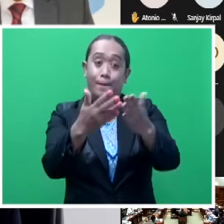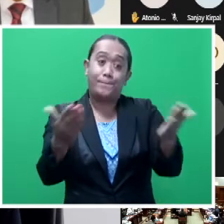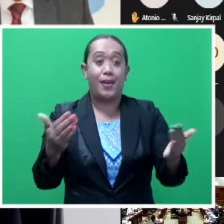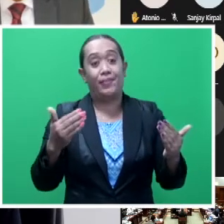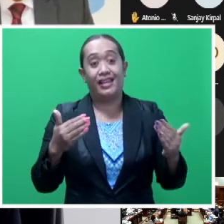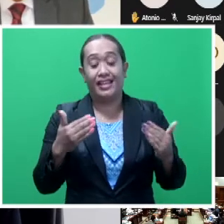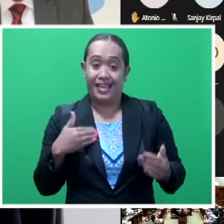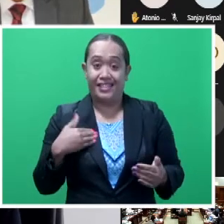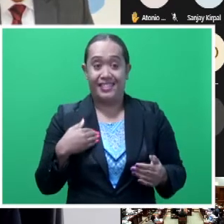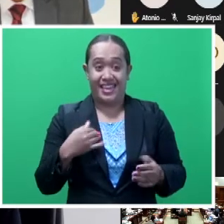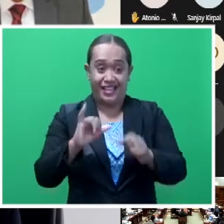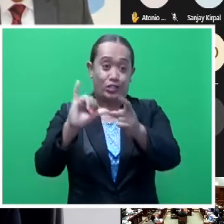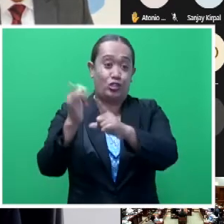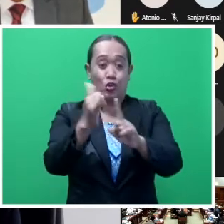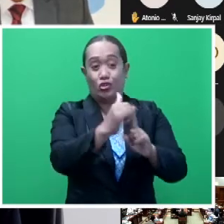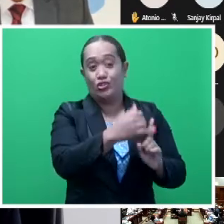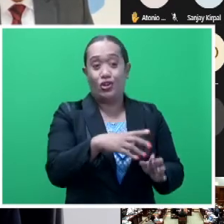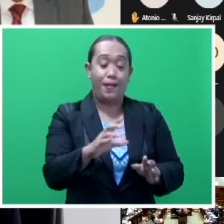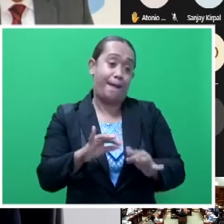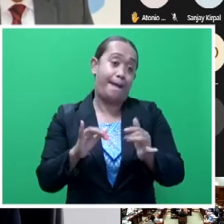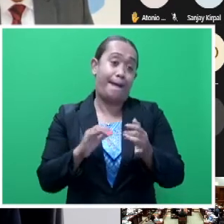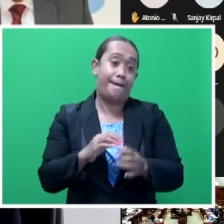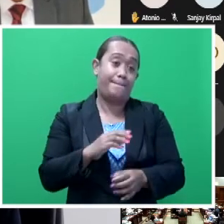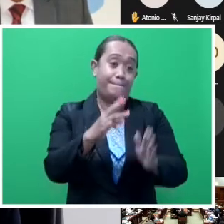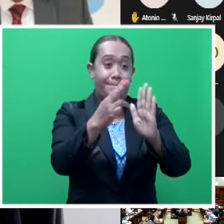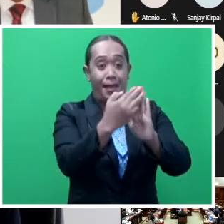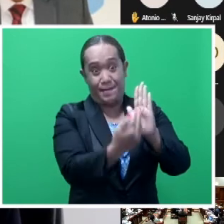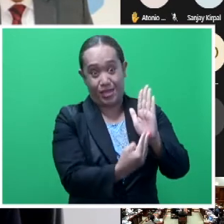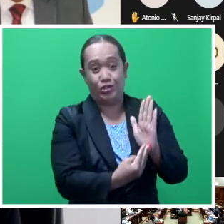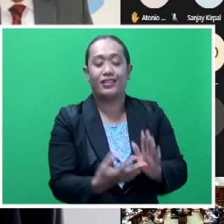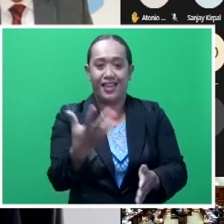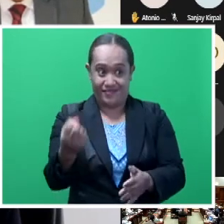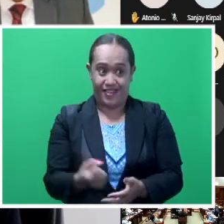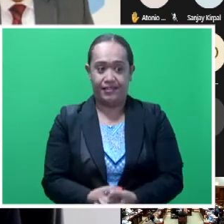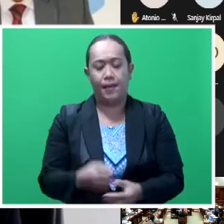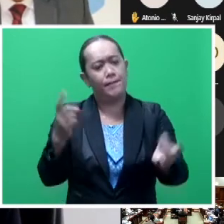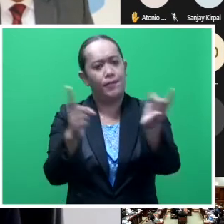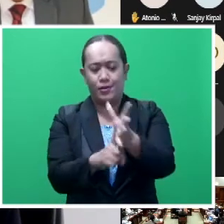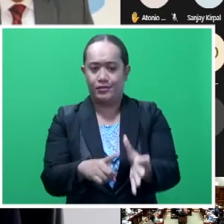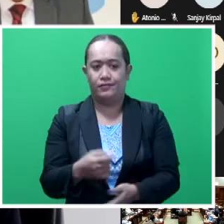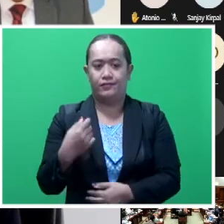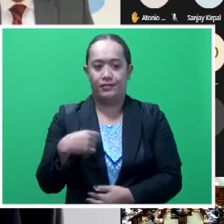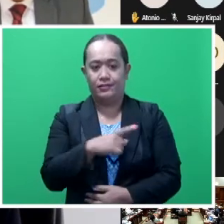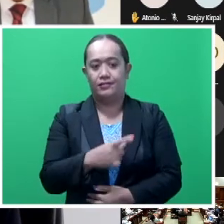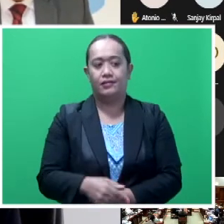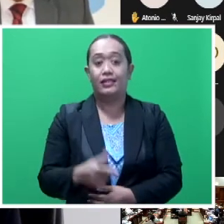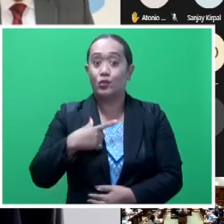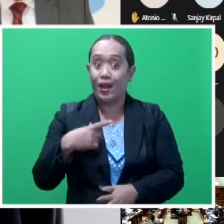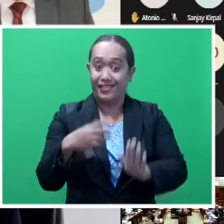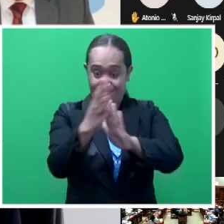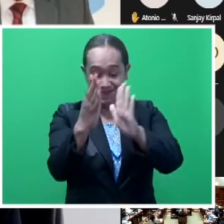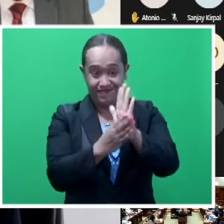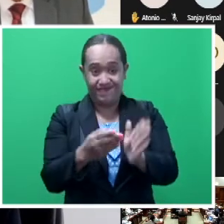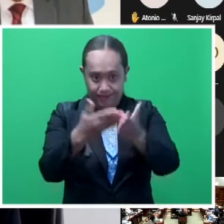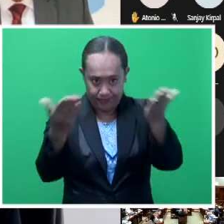critical to limiting transmission of COVID-19, Honorable Speaker. And this is important, and that's why this bill that's before the House,